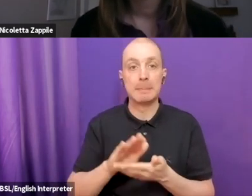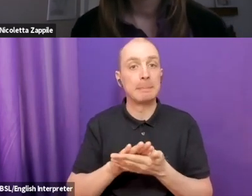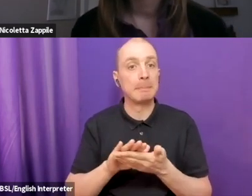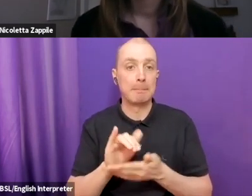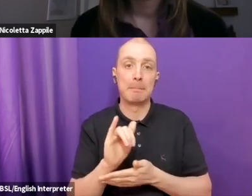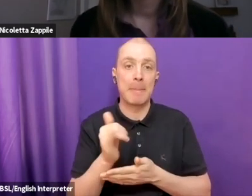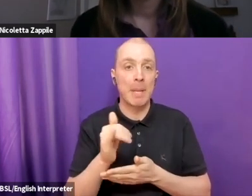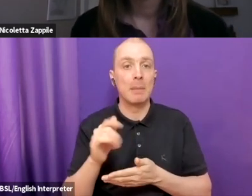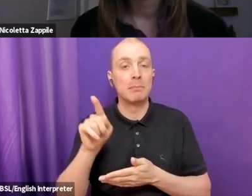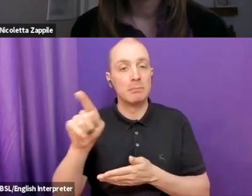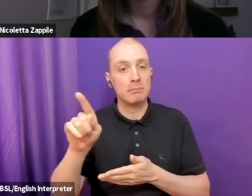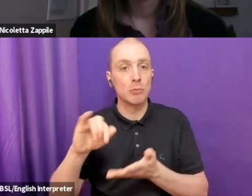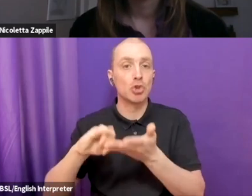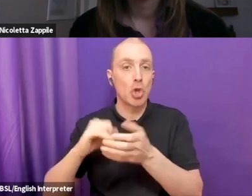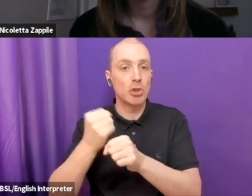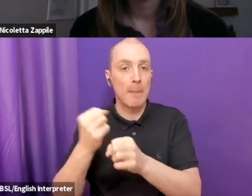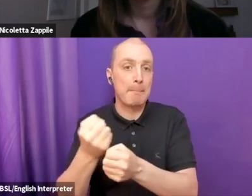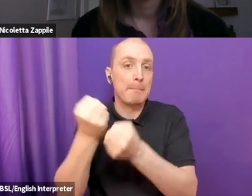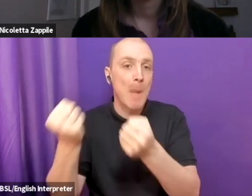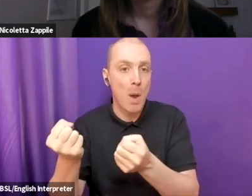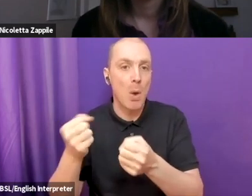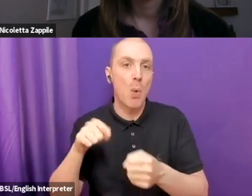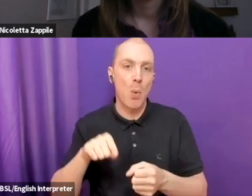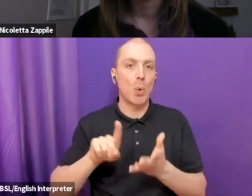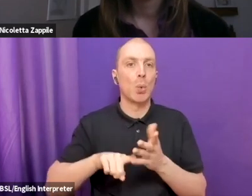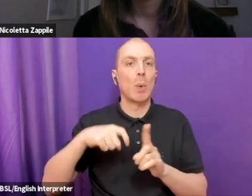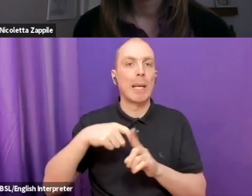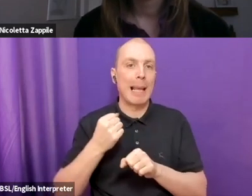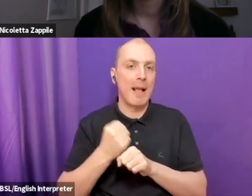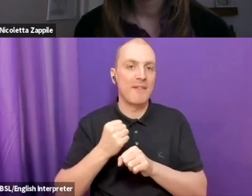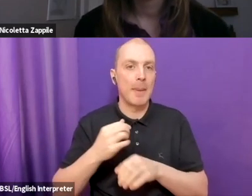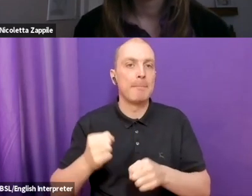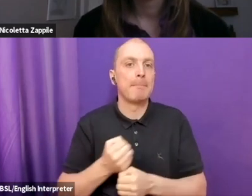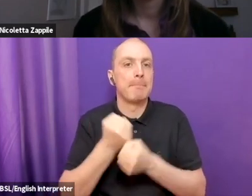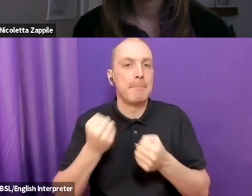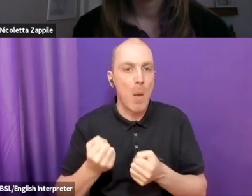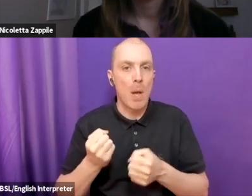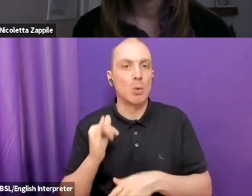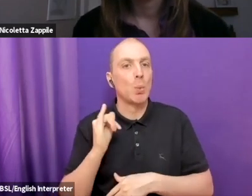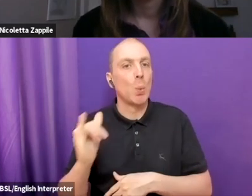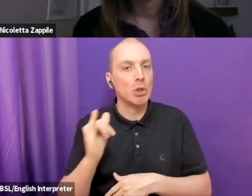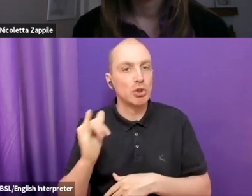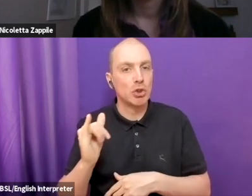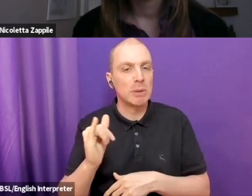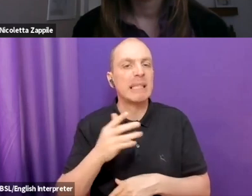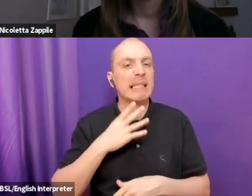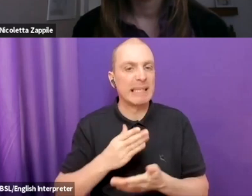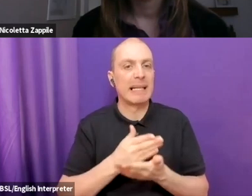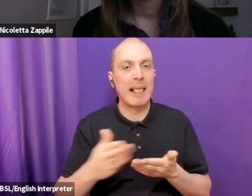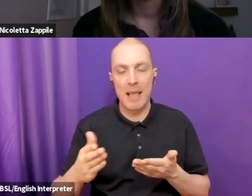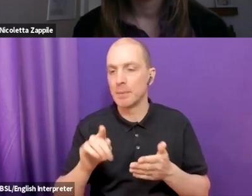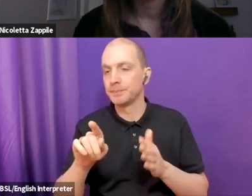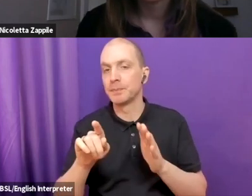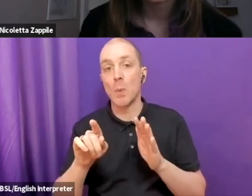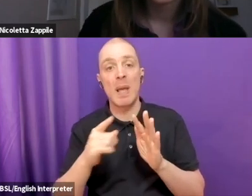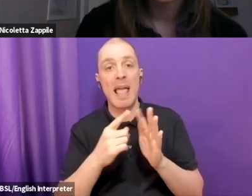to Scotland as well. Okay, that's really helpful to know. We've got a couple more questions. So one from Ella, she says, that's great, thank